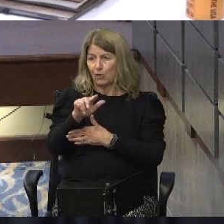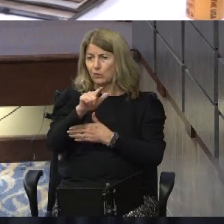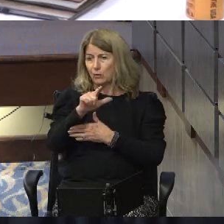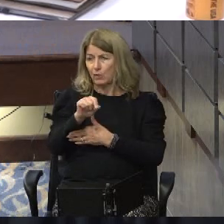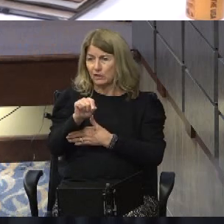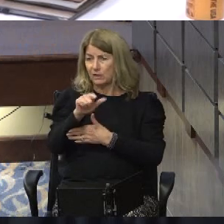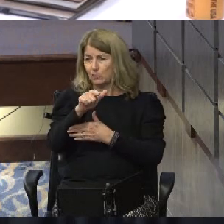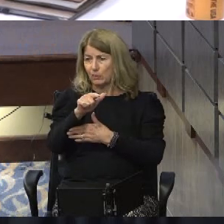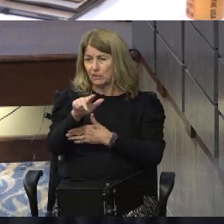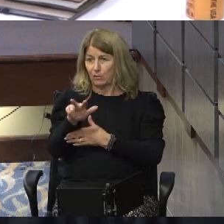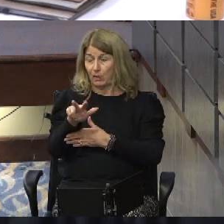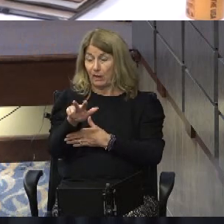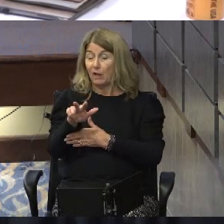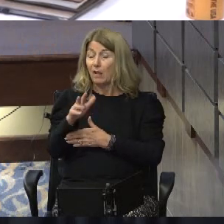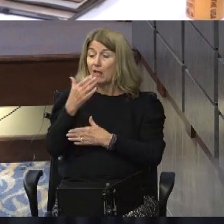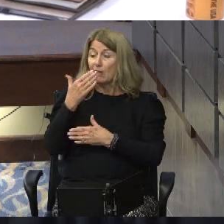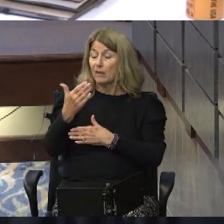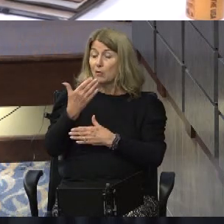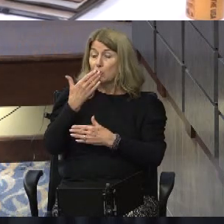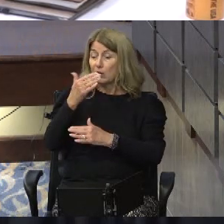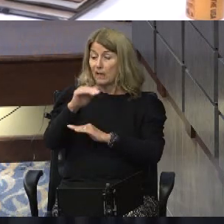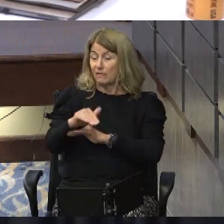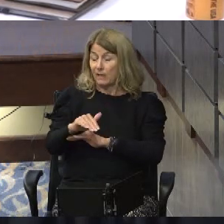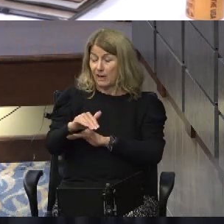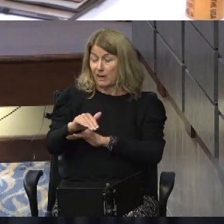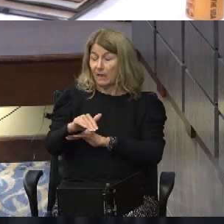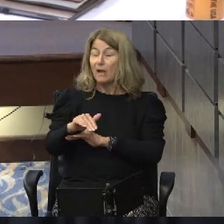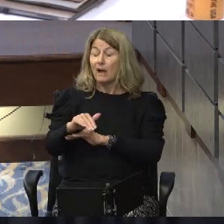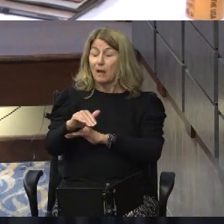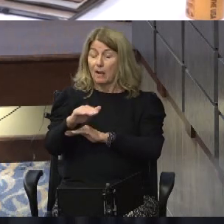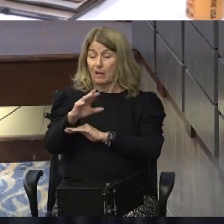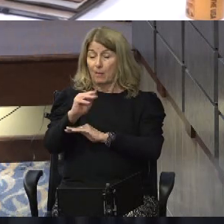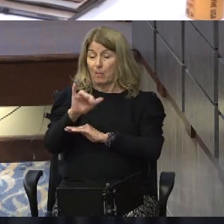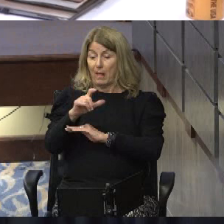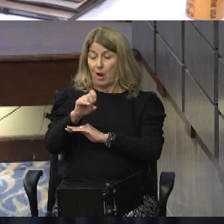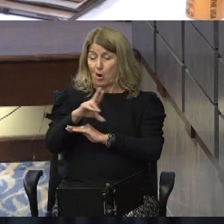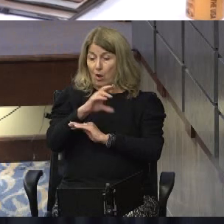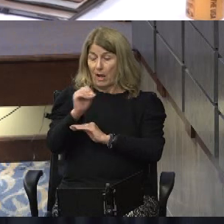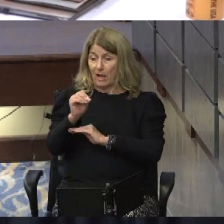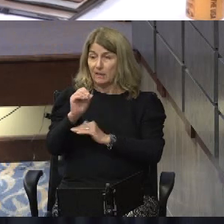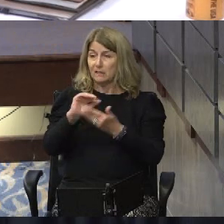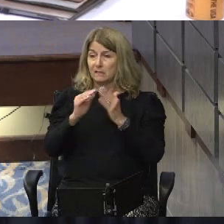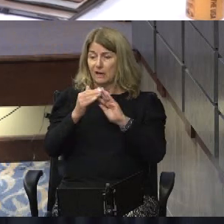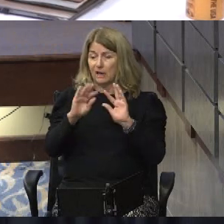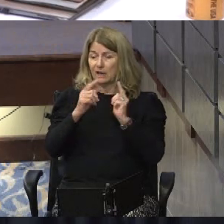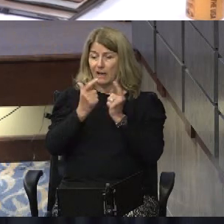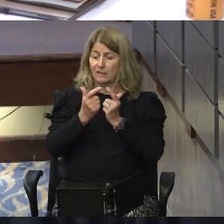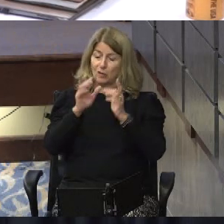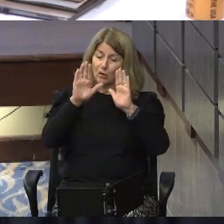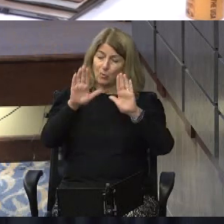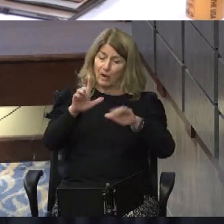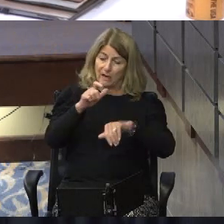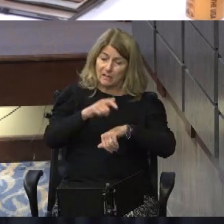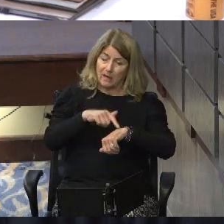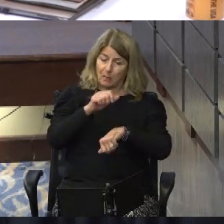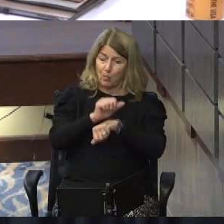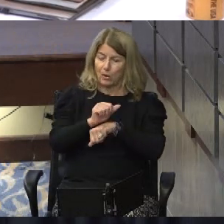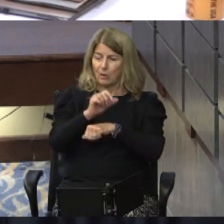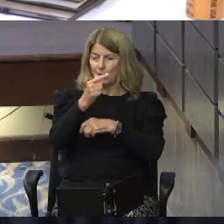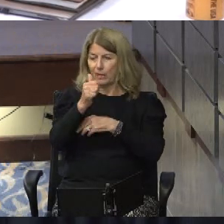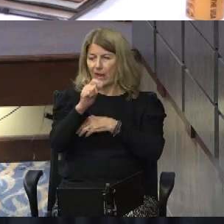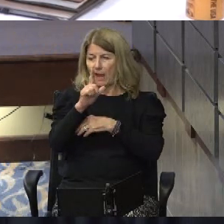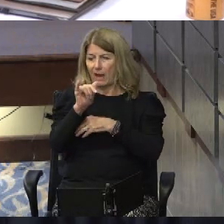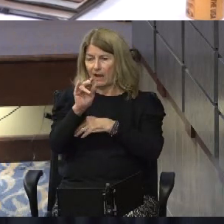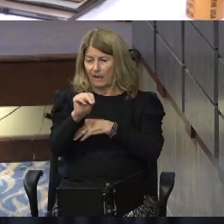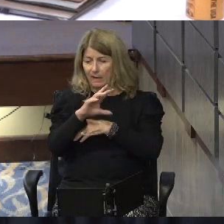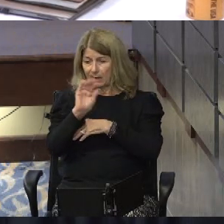Thank you, Galen. Good evening, Mayor and Council. It's a pleasure being here. We've had a great time working with Galen and his team over the past few months, so it was good